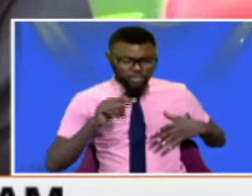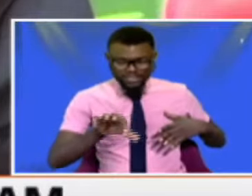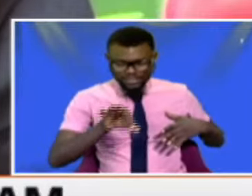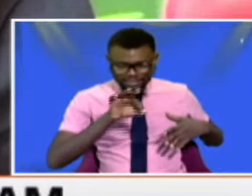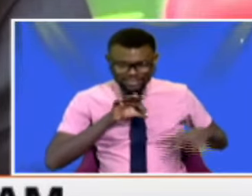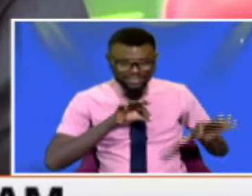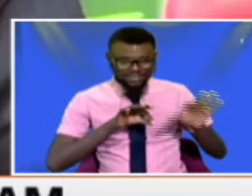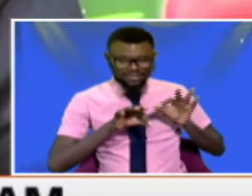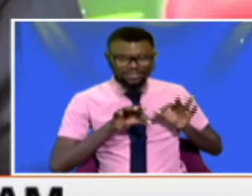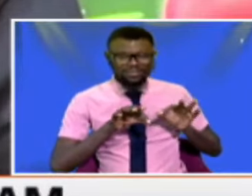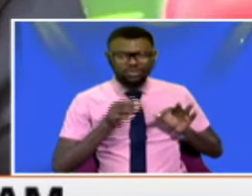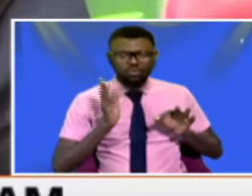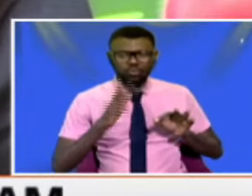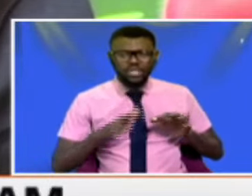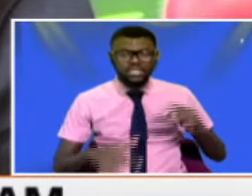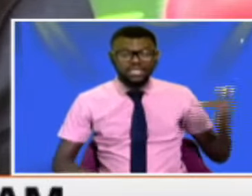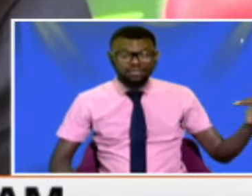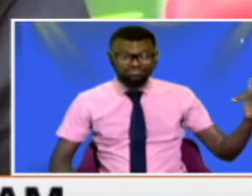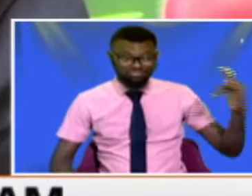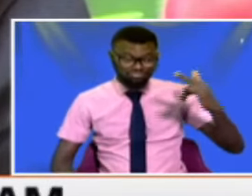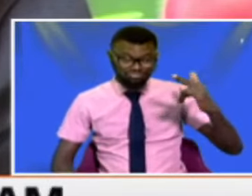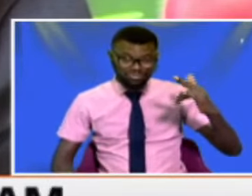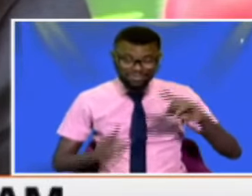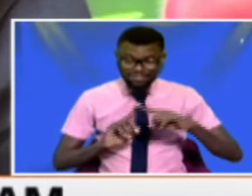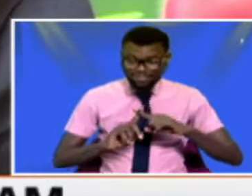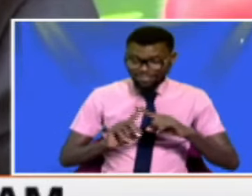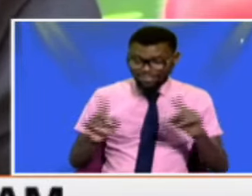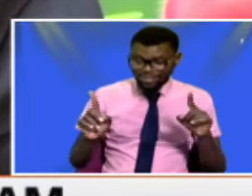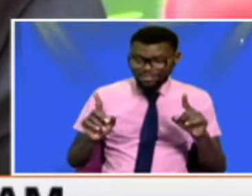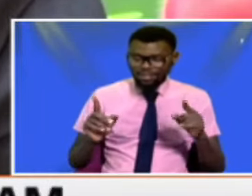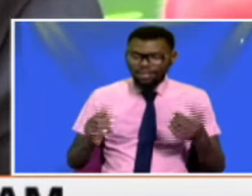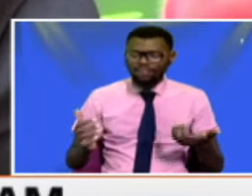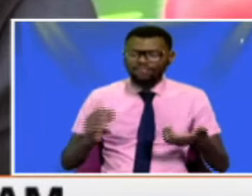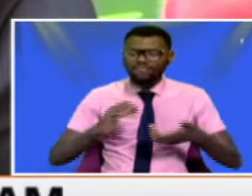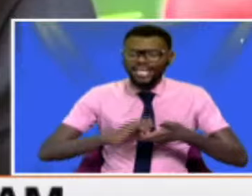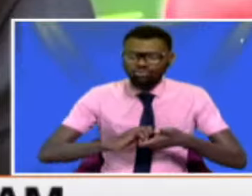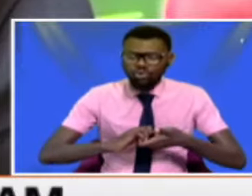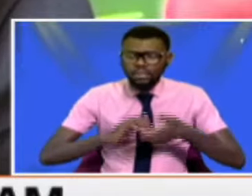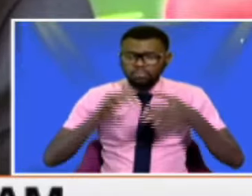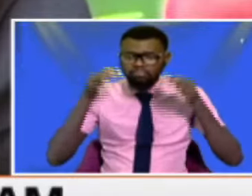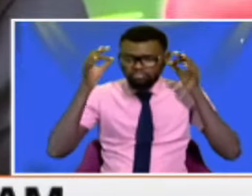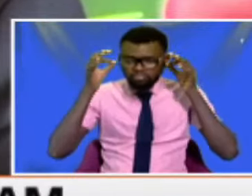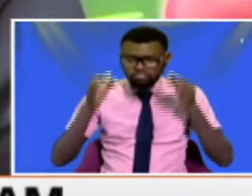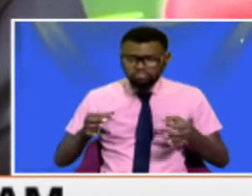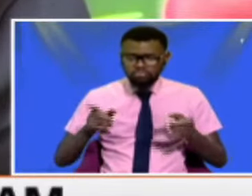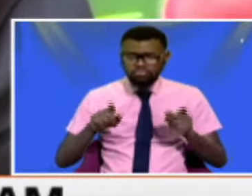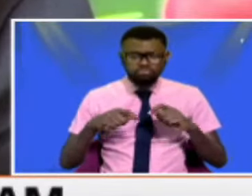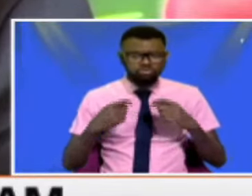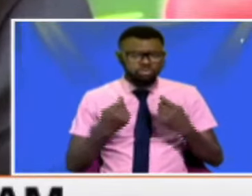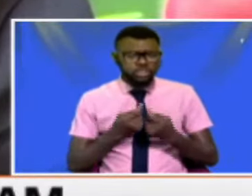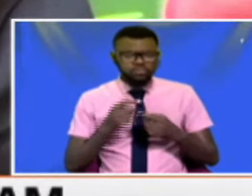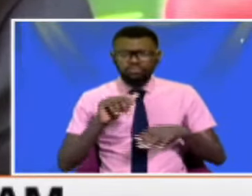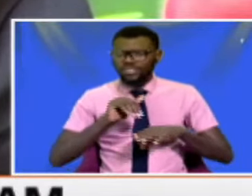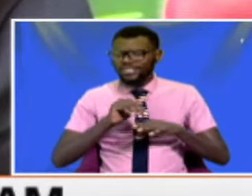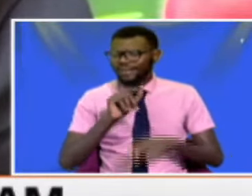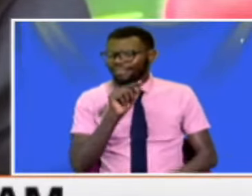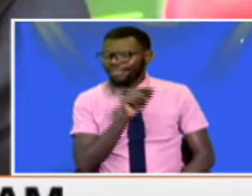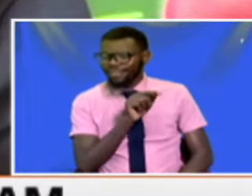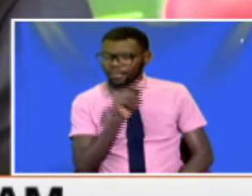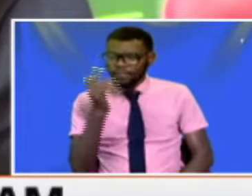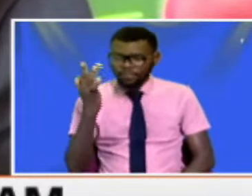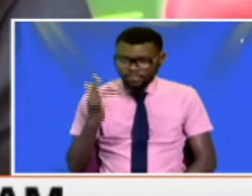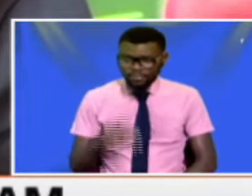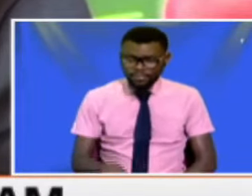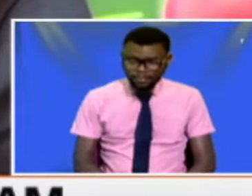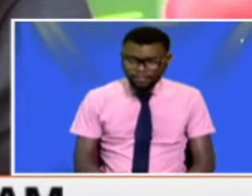completely qualified. But then the main issue why even the Federation decided to send the team there was that the 10,000 meters